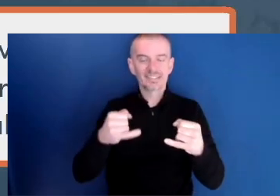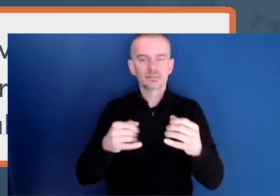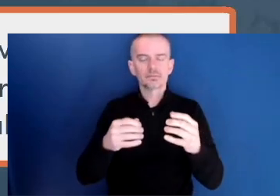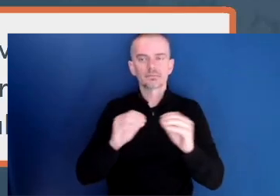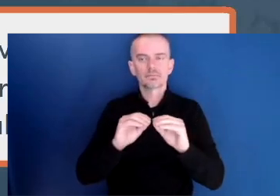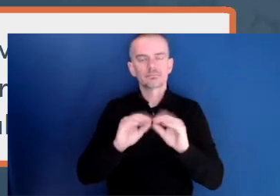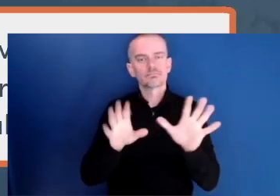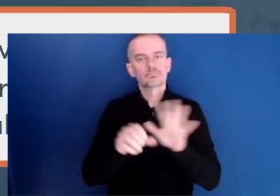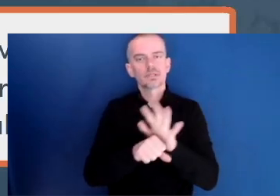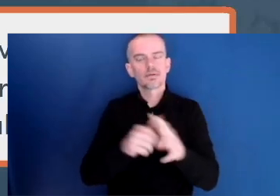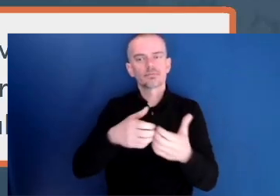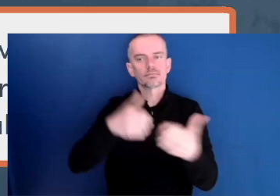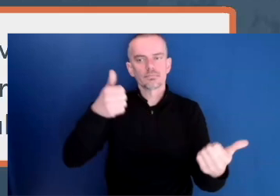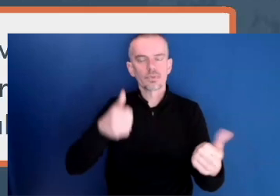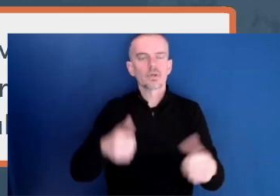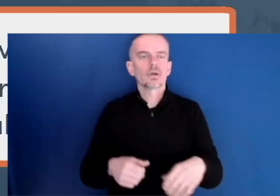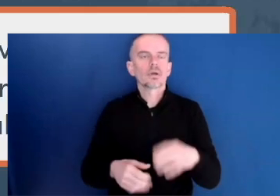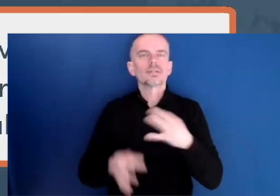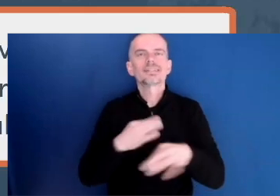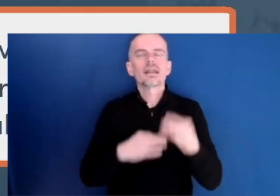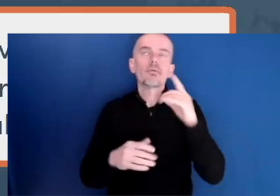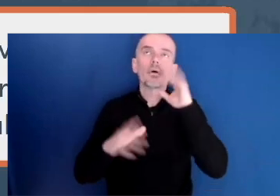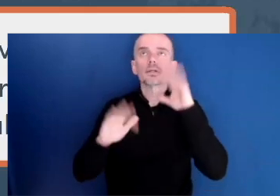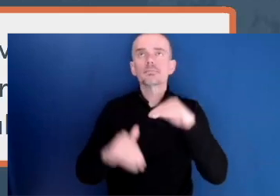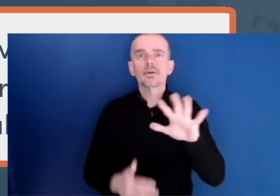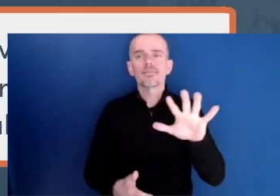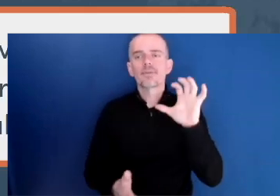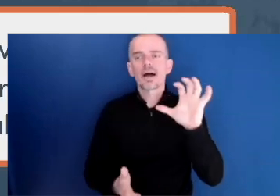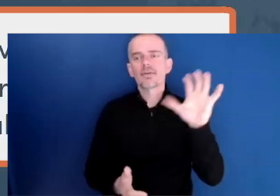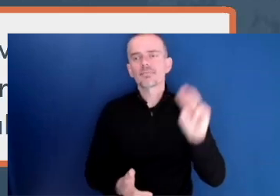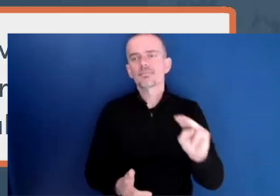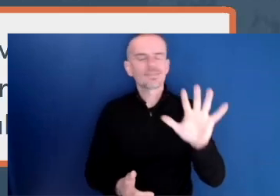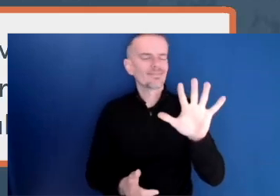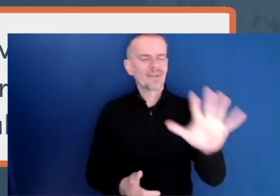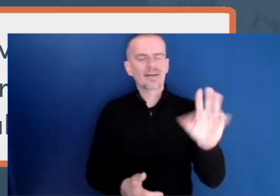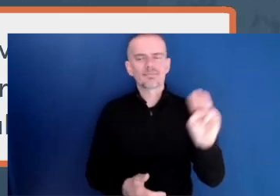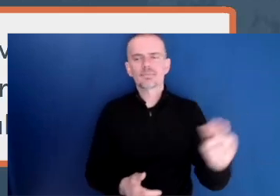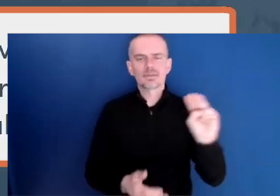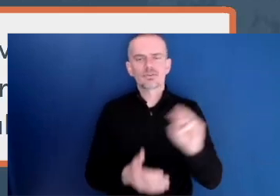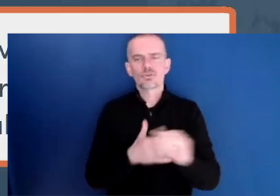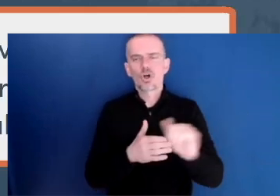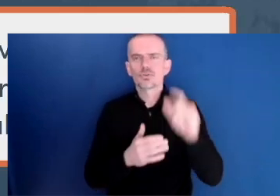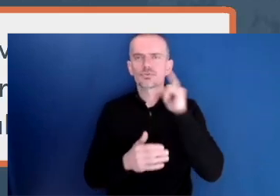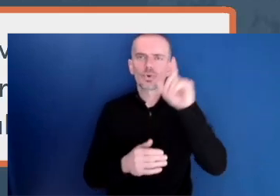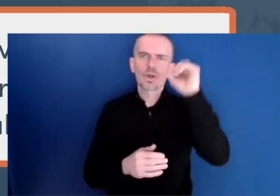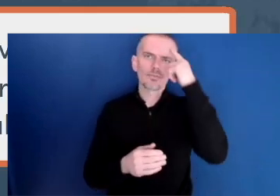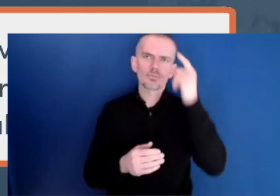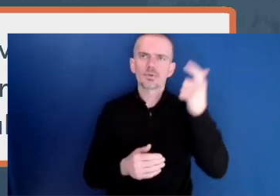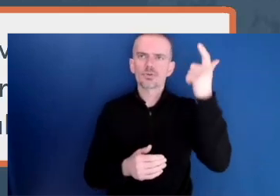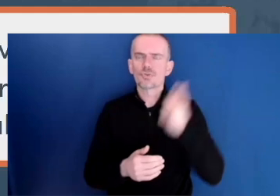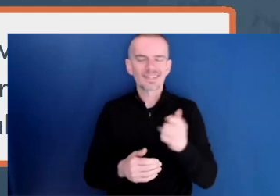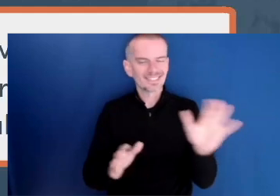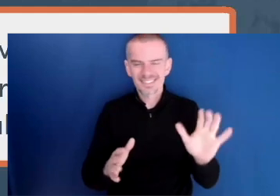rather than saying, hey, we expect $5 million in government grants this year, it's a good idea to list out each of the grants that